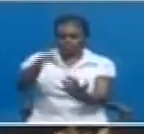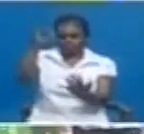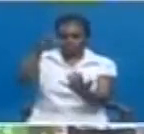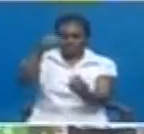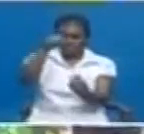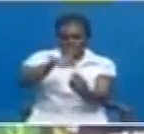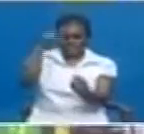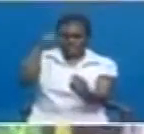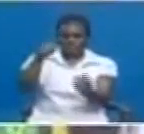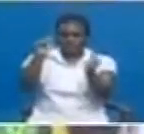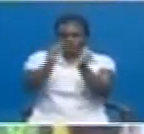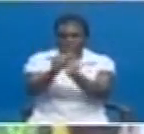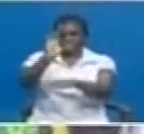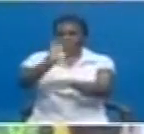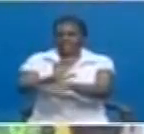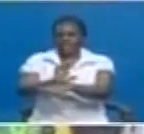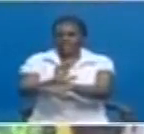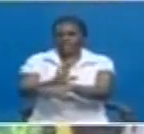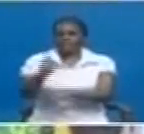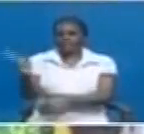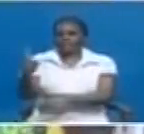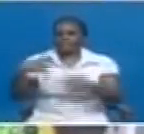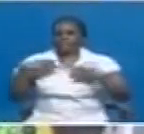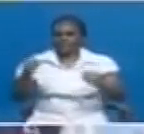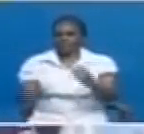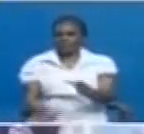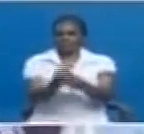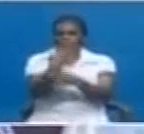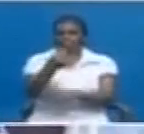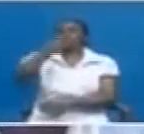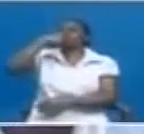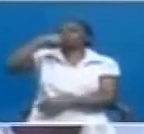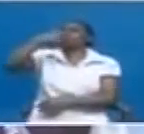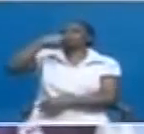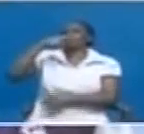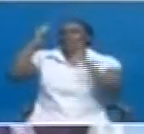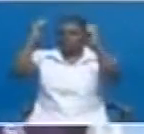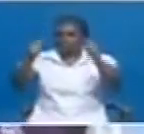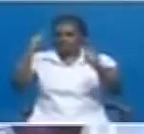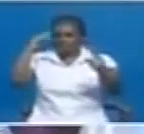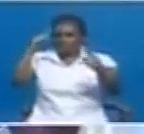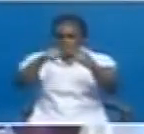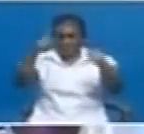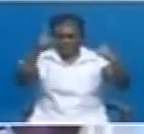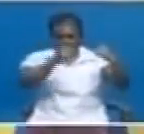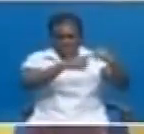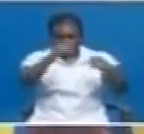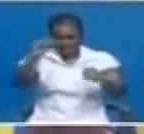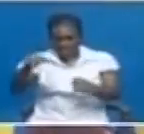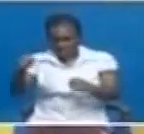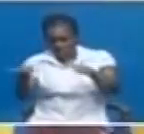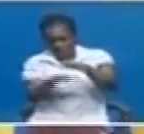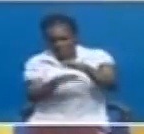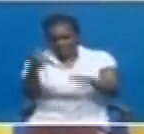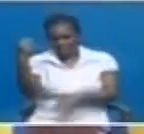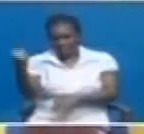test the vaccine jointly with the church. The Ministry of Health launched an oral polio vaccination campaign targeting 6 million children below